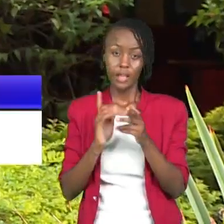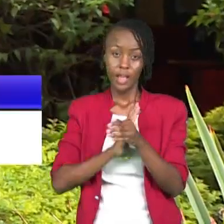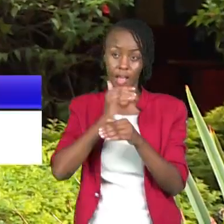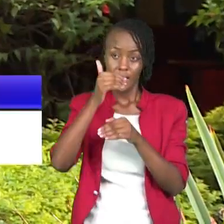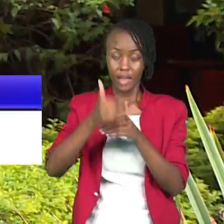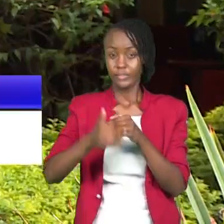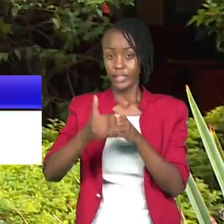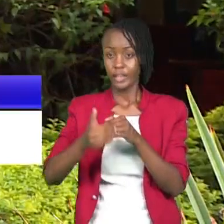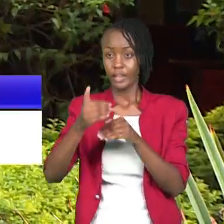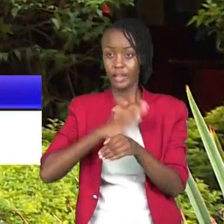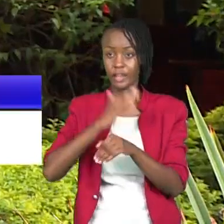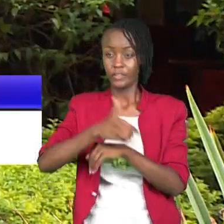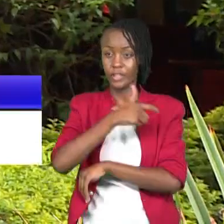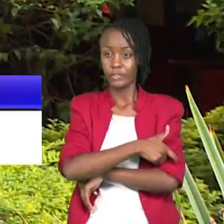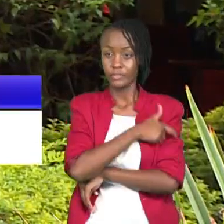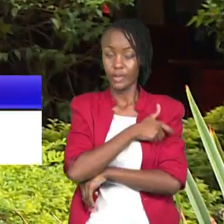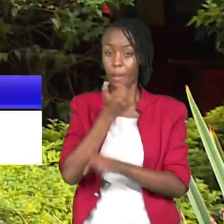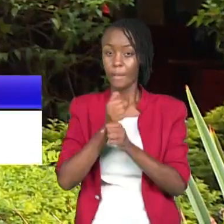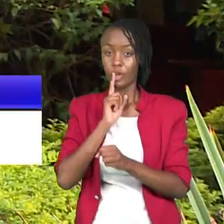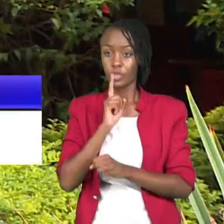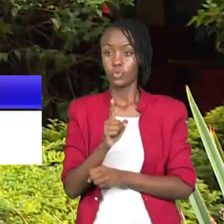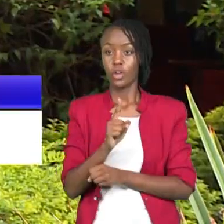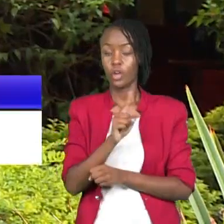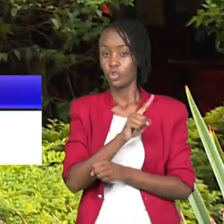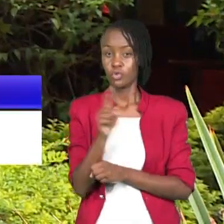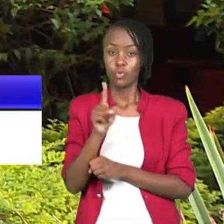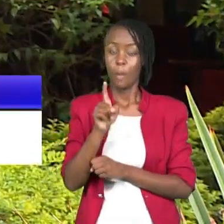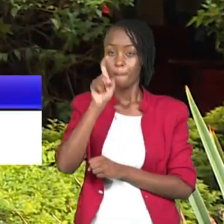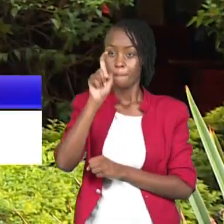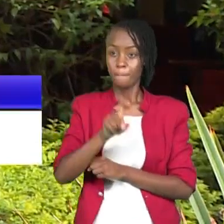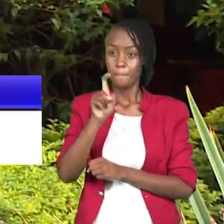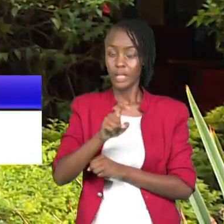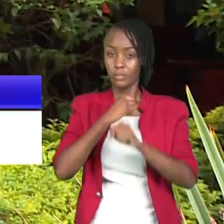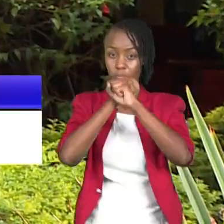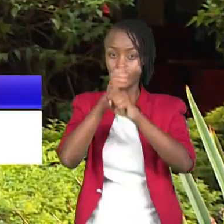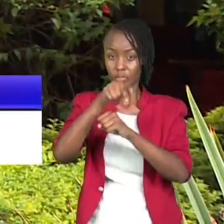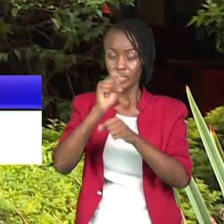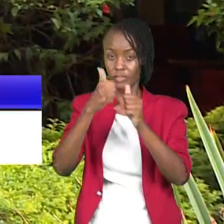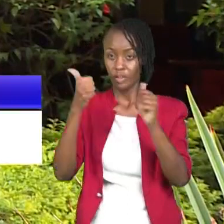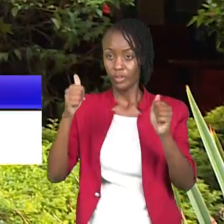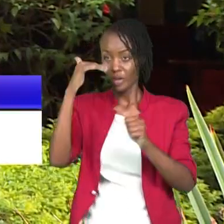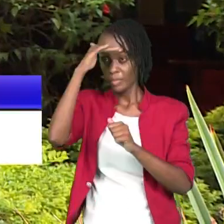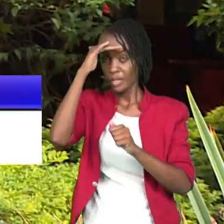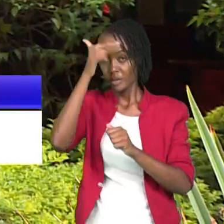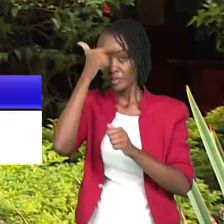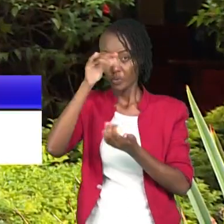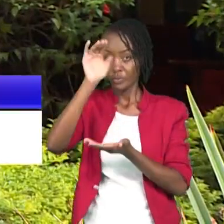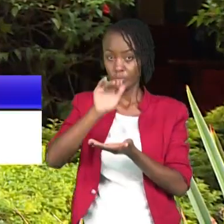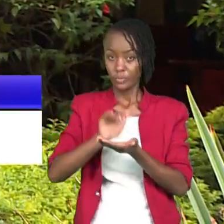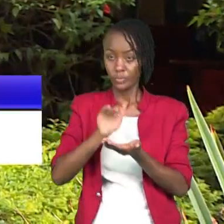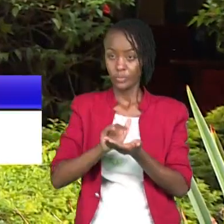Post-vaccine, you should also ensure that you take the necessary precaution. Avoid alcohol because it lowers your